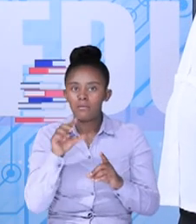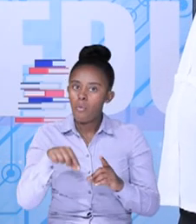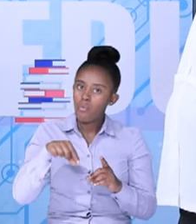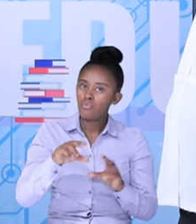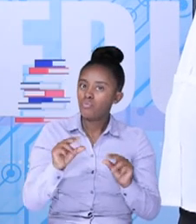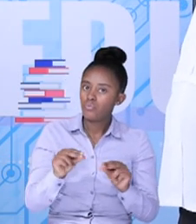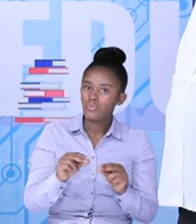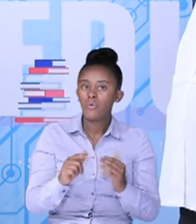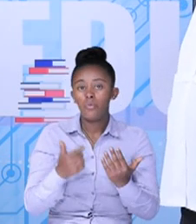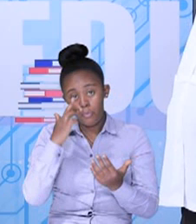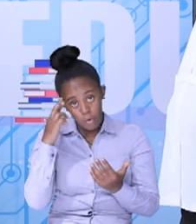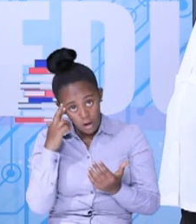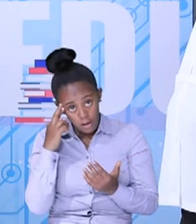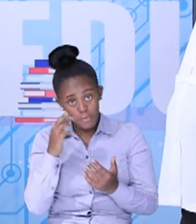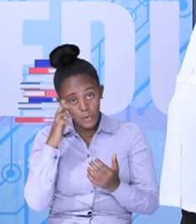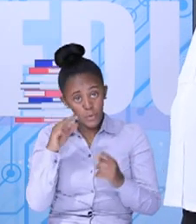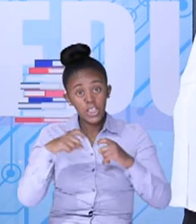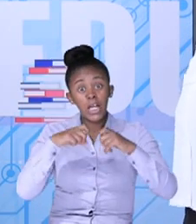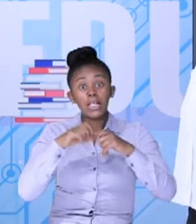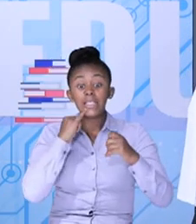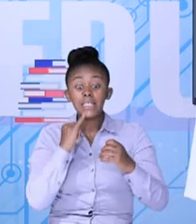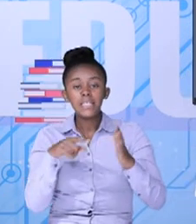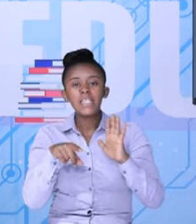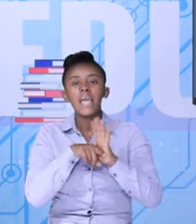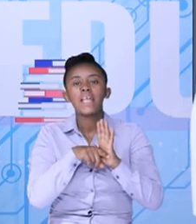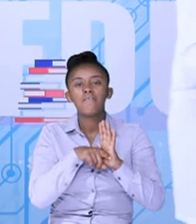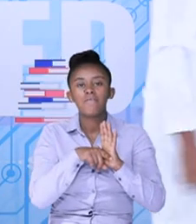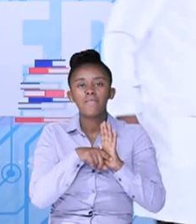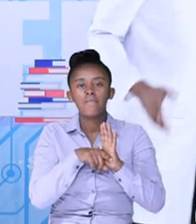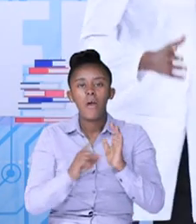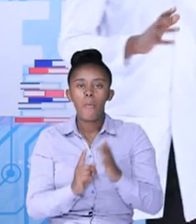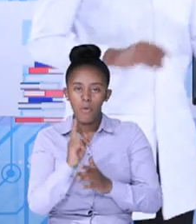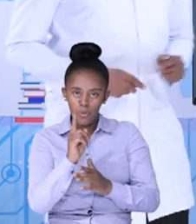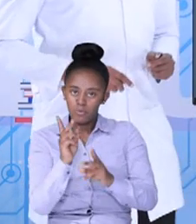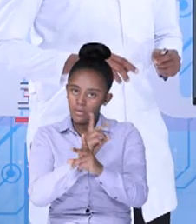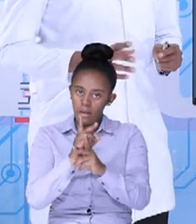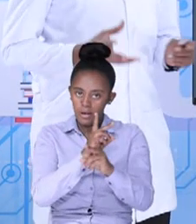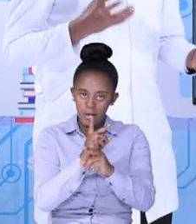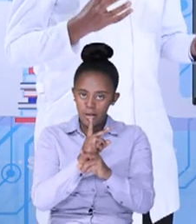downward. Why? Because the charge is negative. So you have to invert it upward. So take care